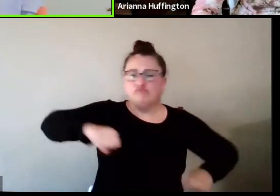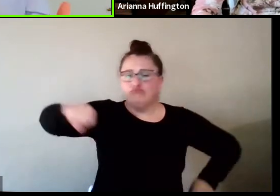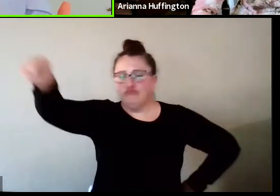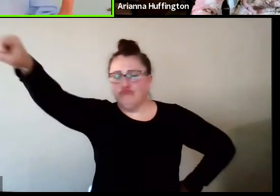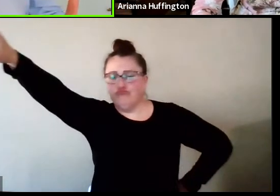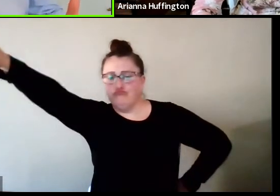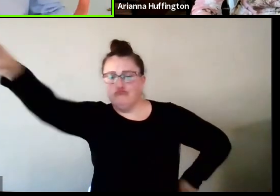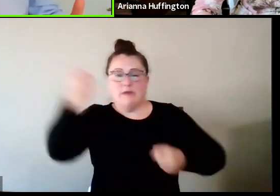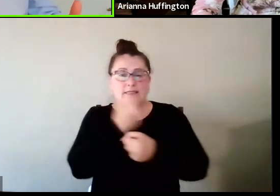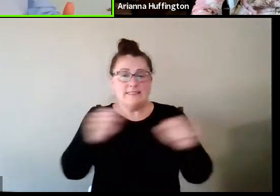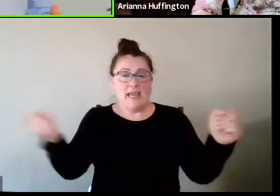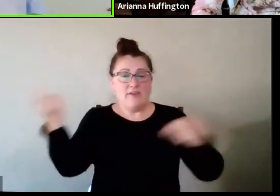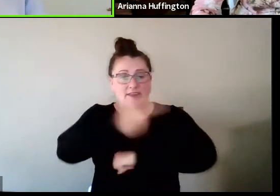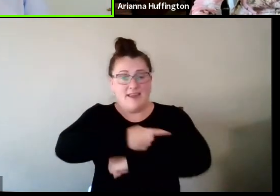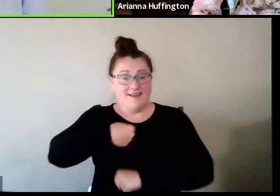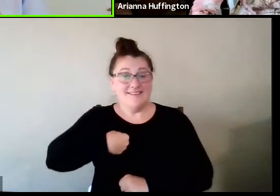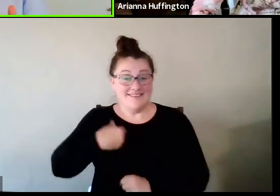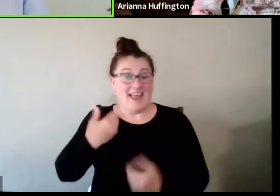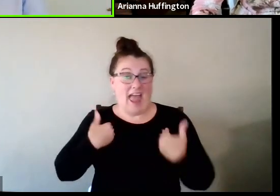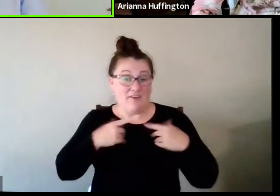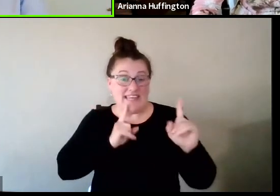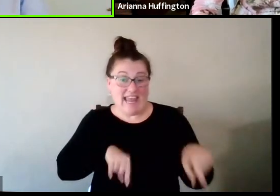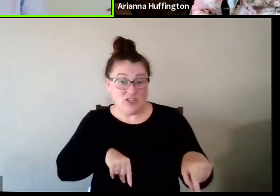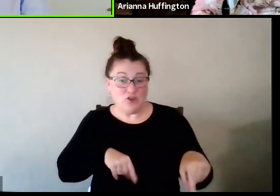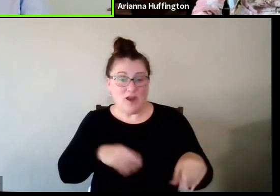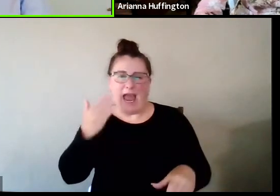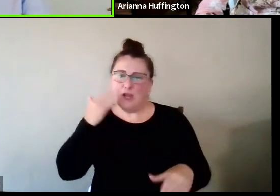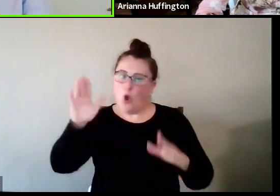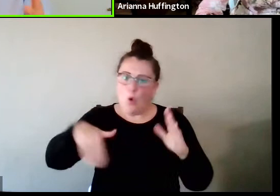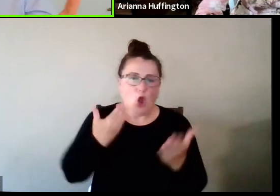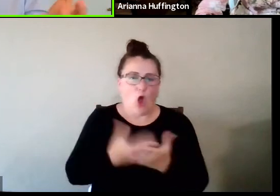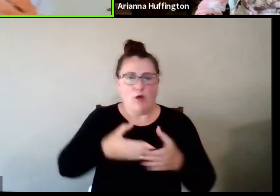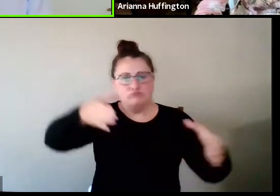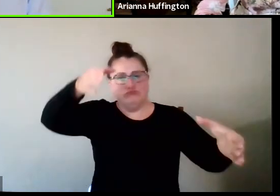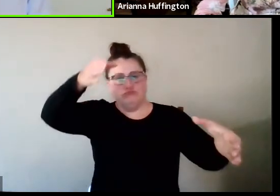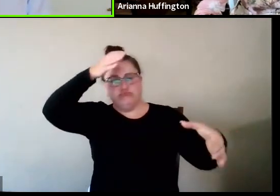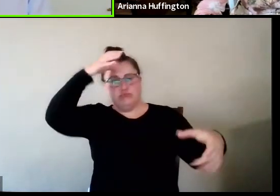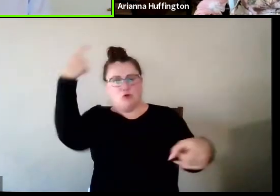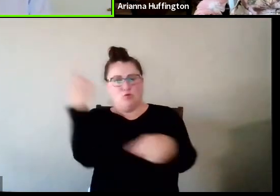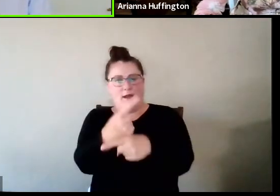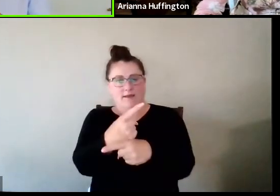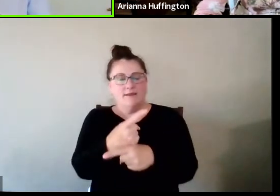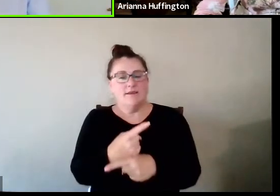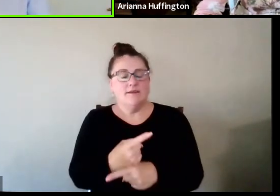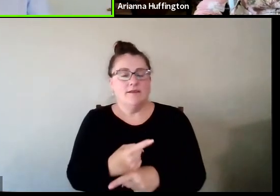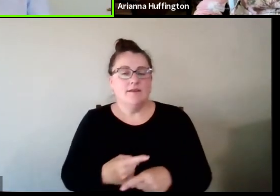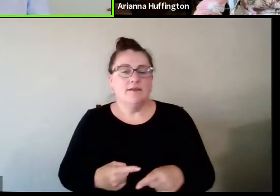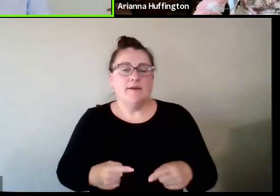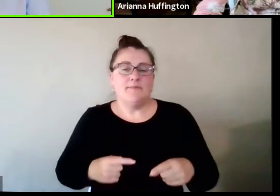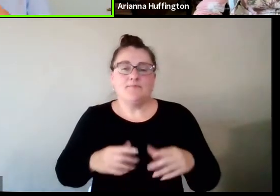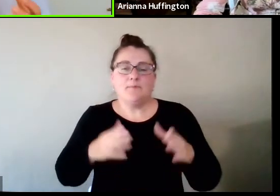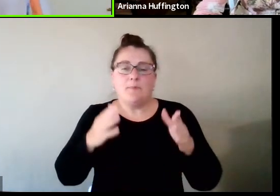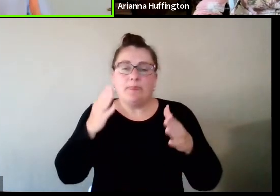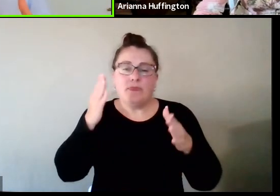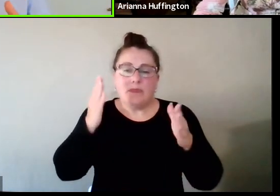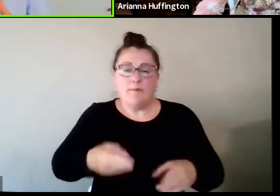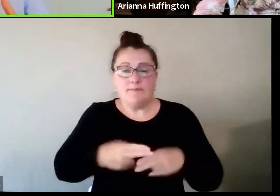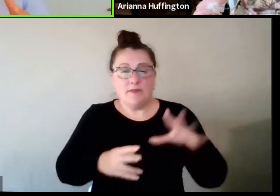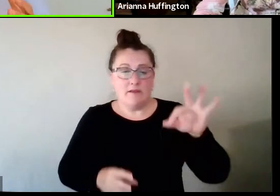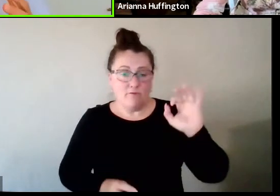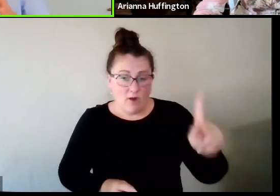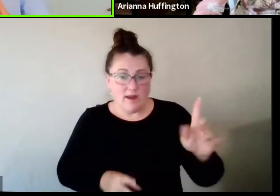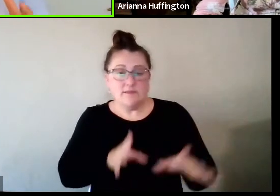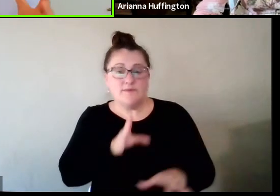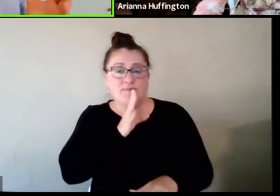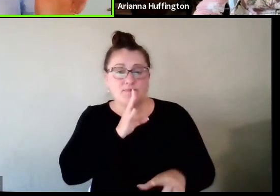because I know, right? I have the answers. I'm the know-it-all. And I think it's our common friend Satya who's you know, talked